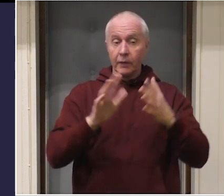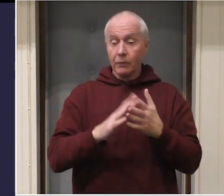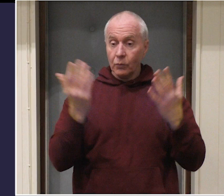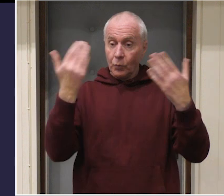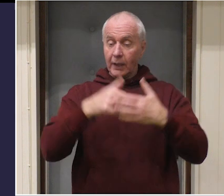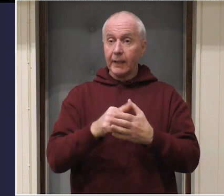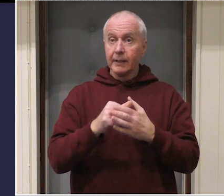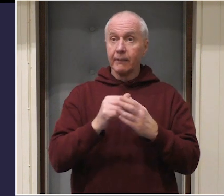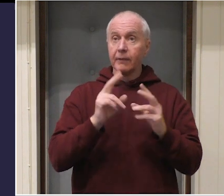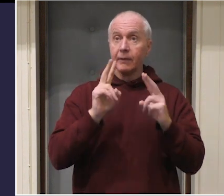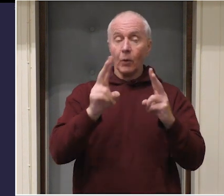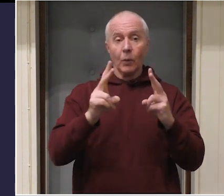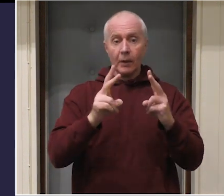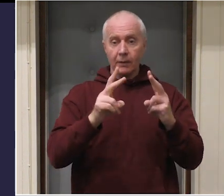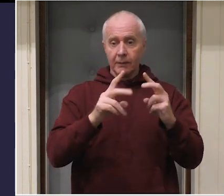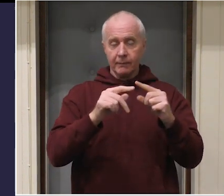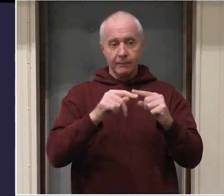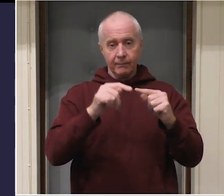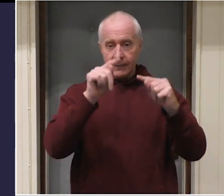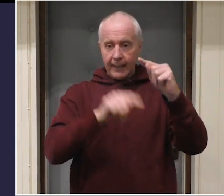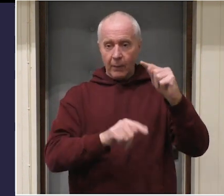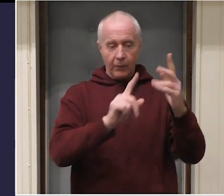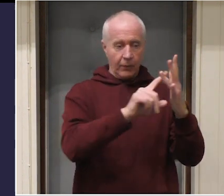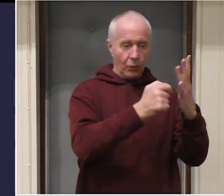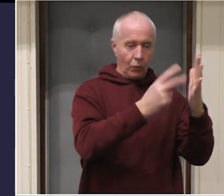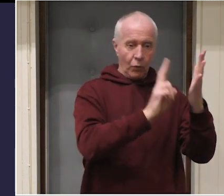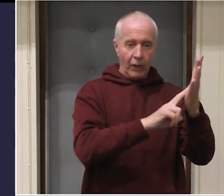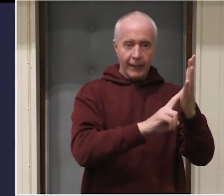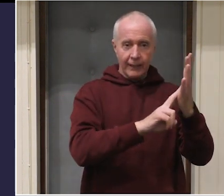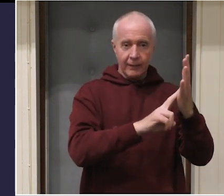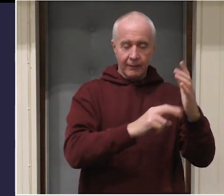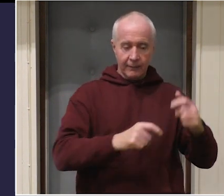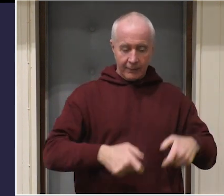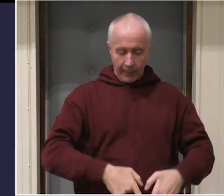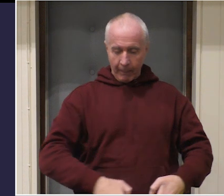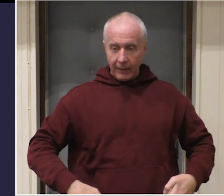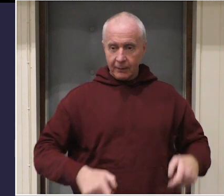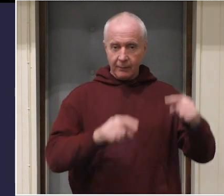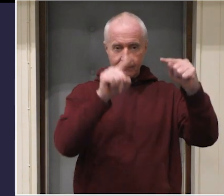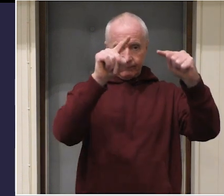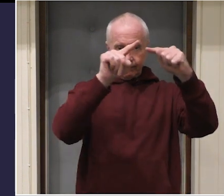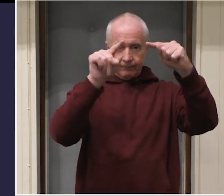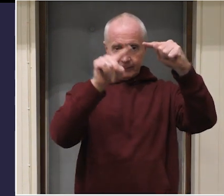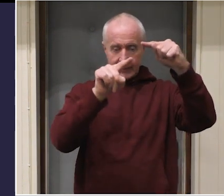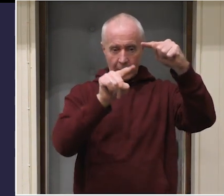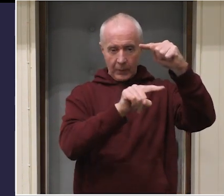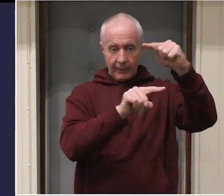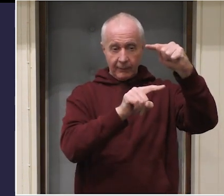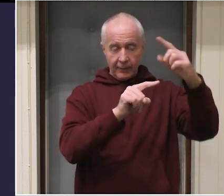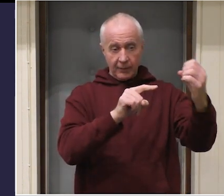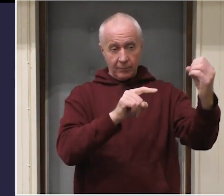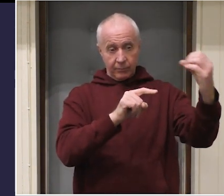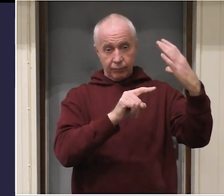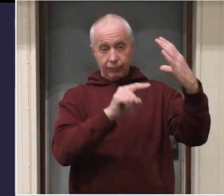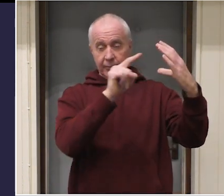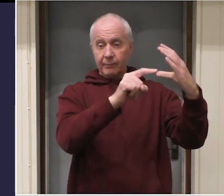tonight, look south, find Orion's belt, and go down and left, you've come across a bright star.